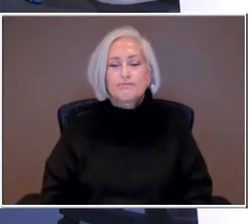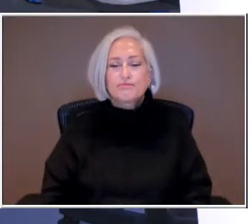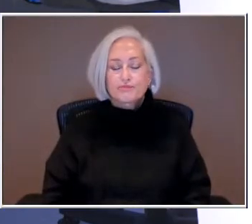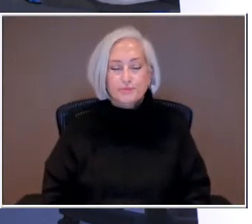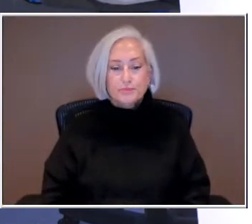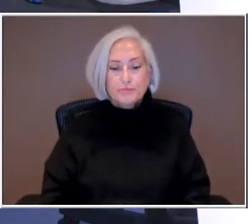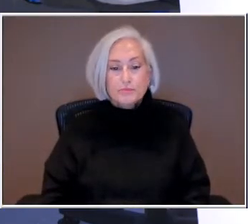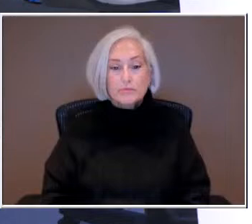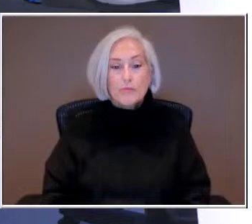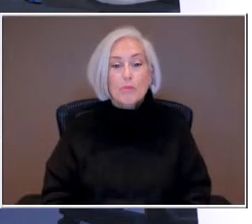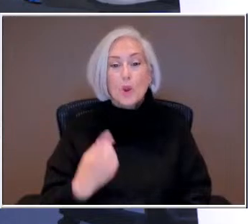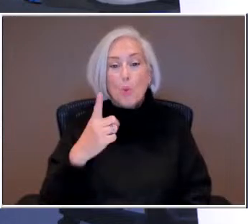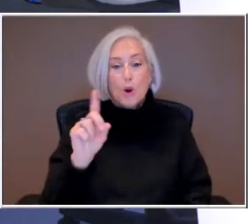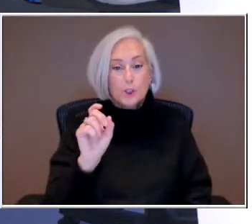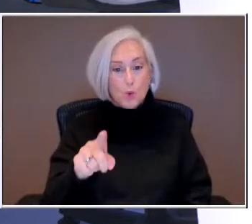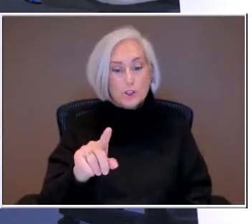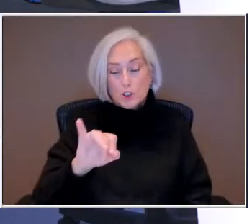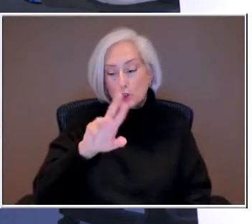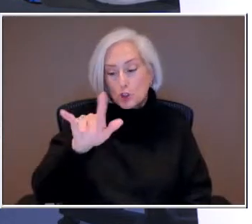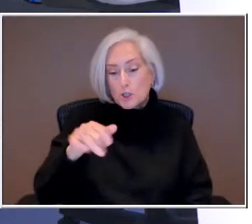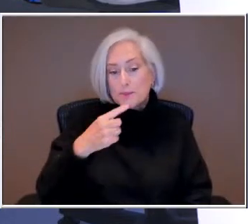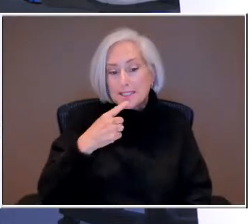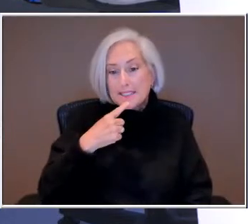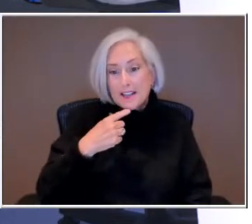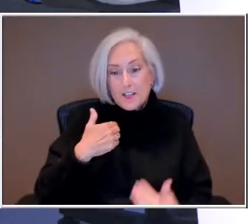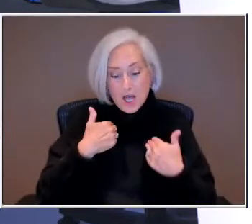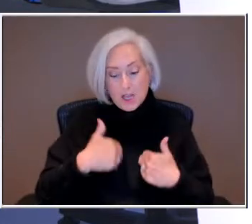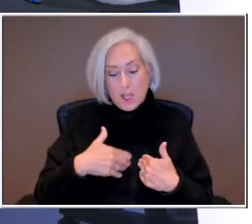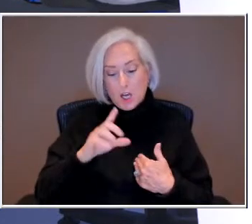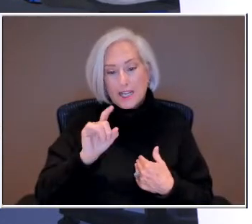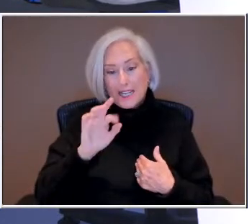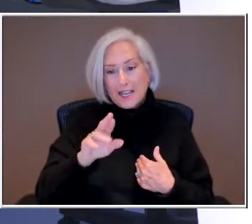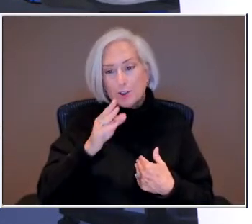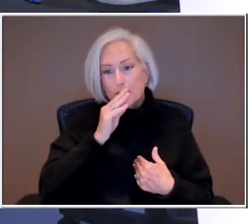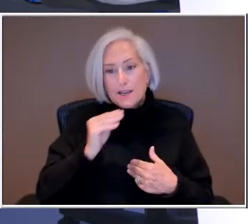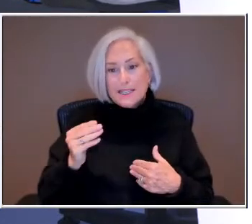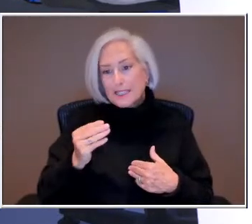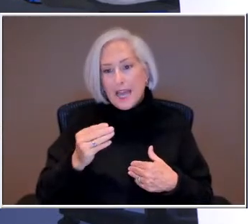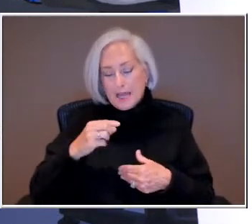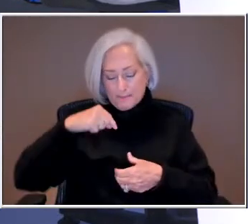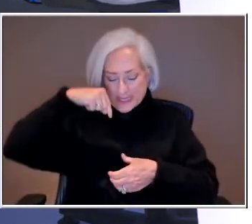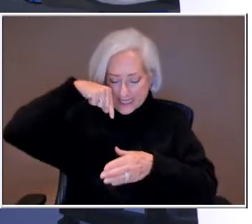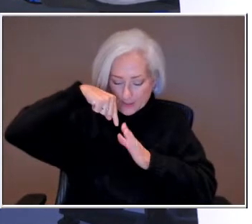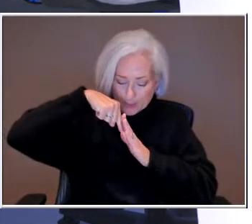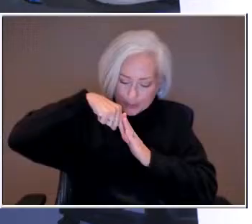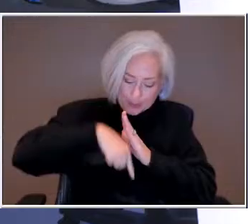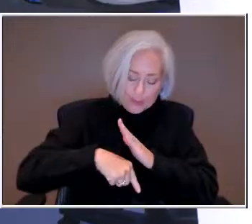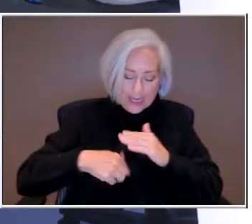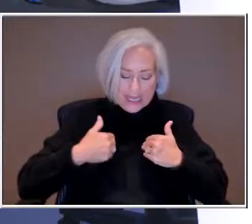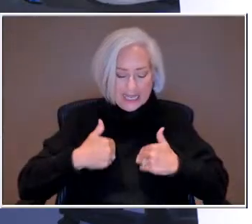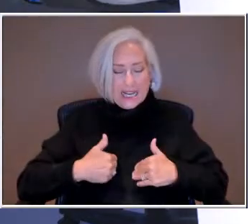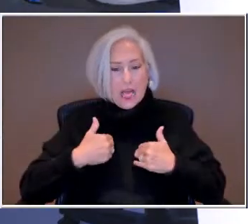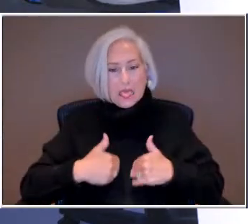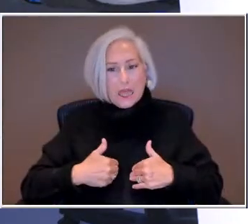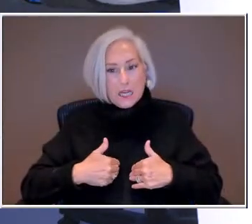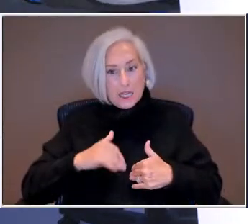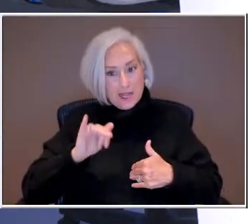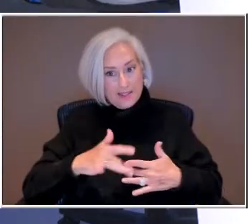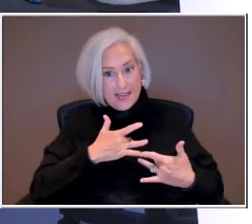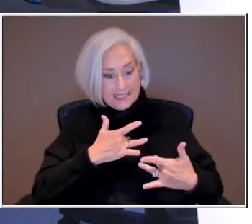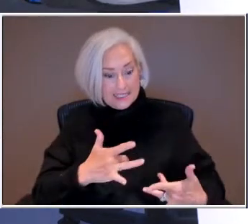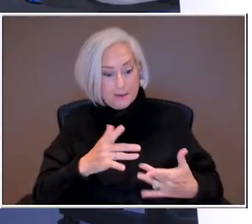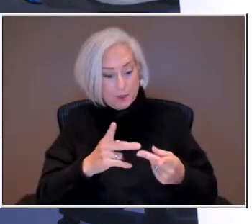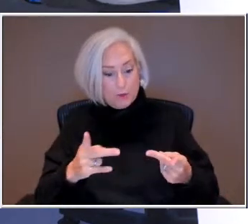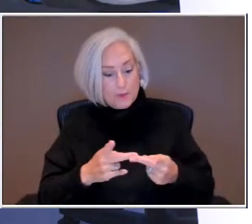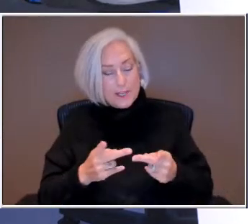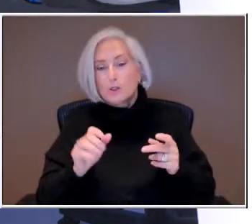in. Jeremy says, I know lung cancer can be tucked away really far deep in the lungs. Is that a typical place, or can it really be anywhere